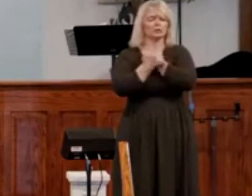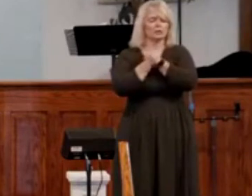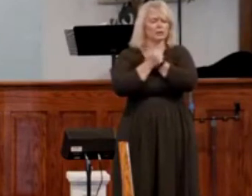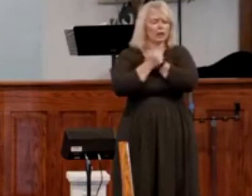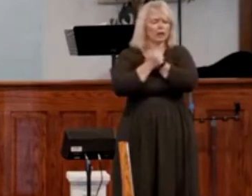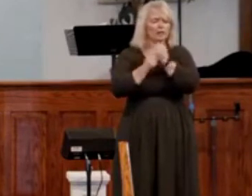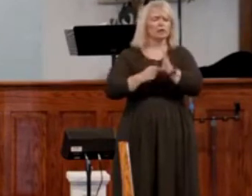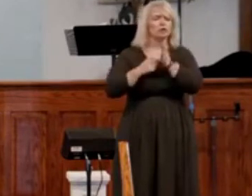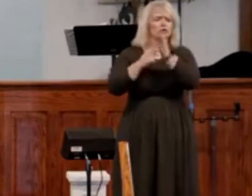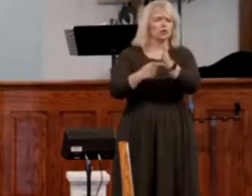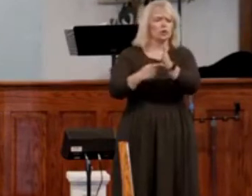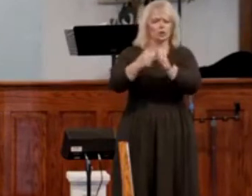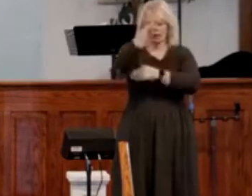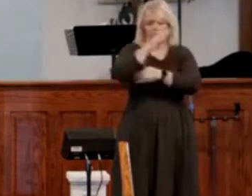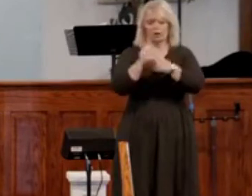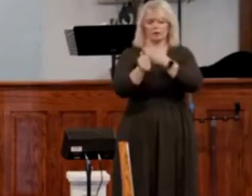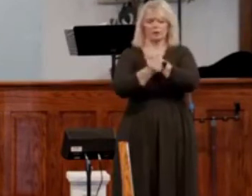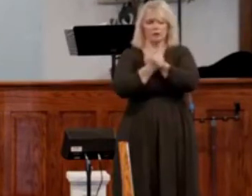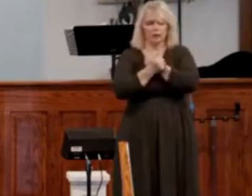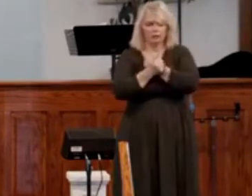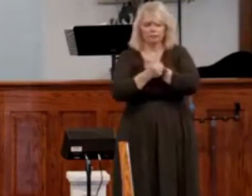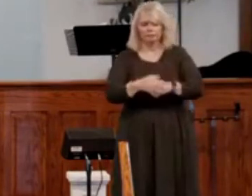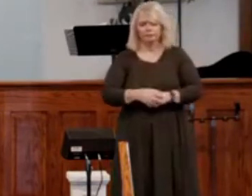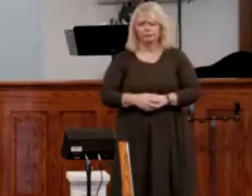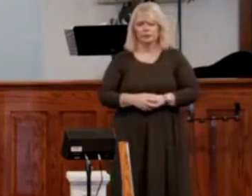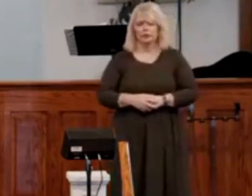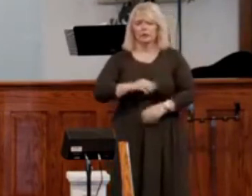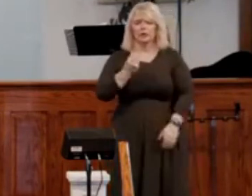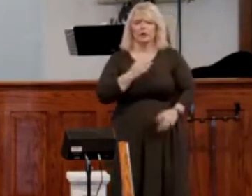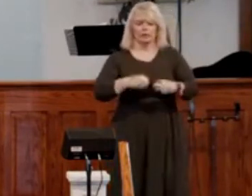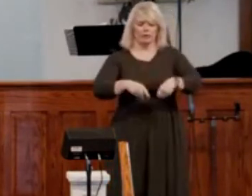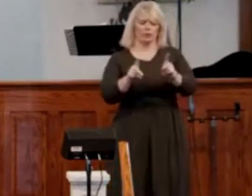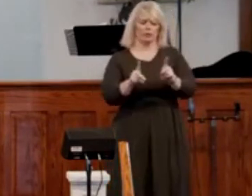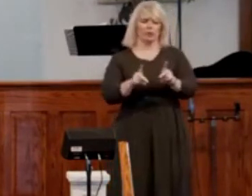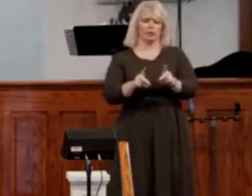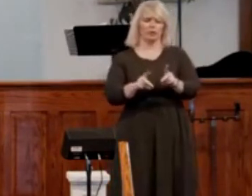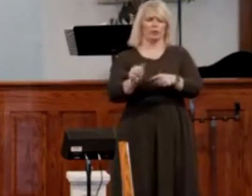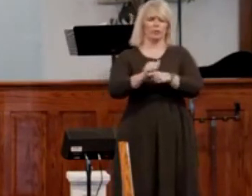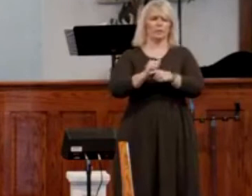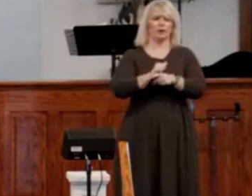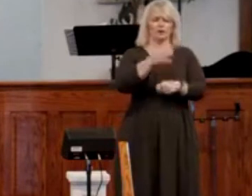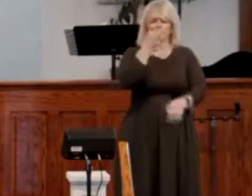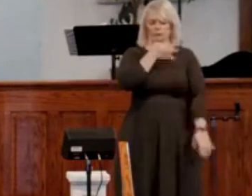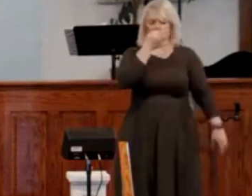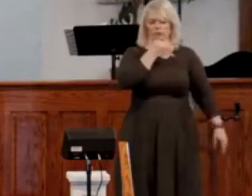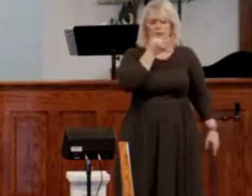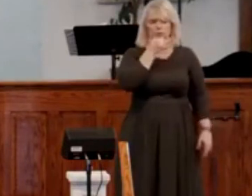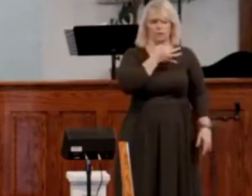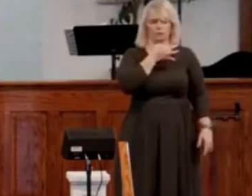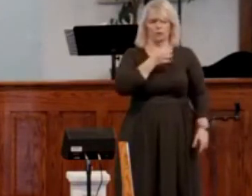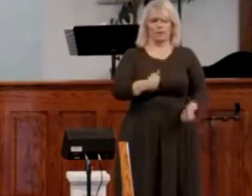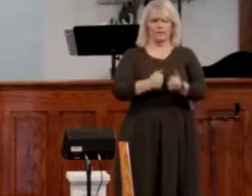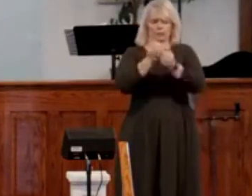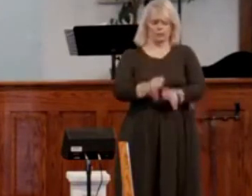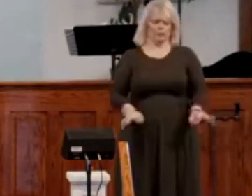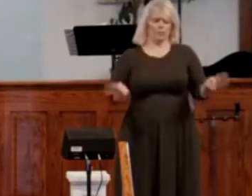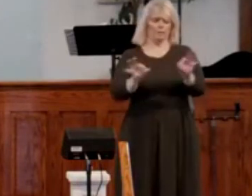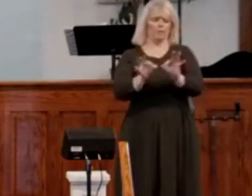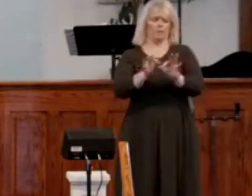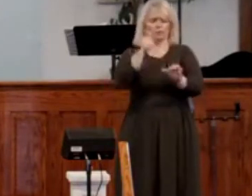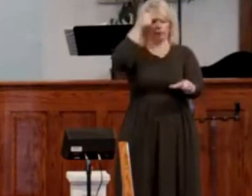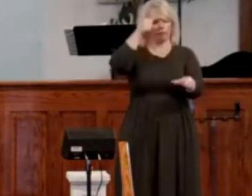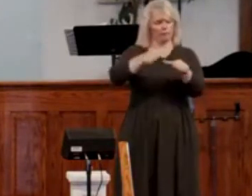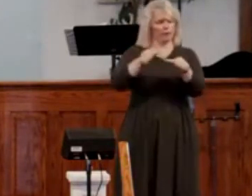And we have the opportunity this morning to practice communion. One of the most important reminders that we